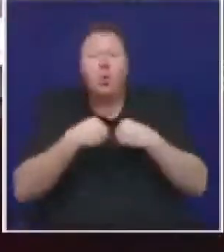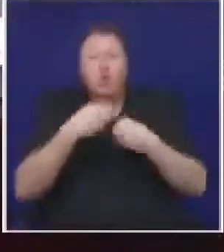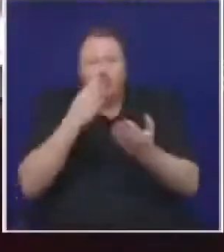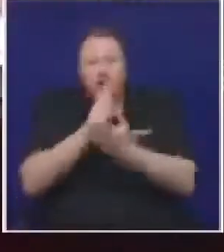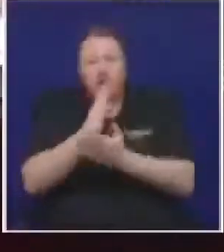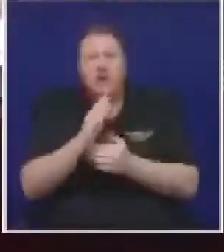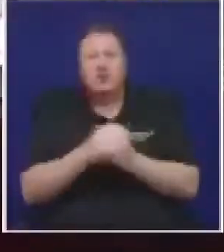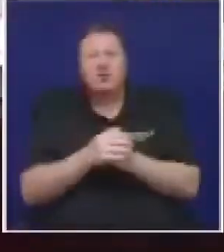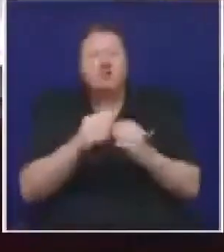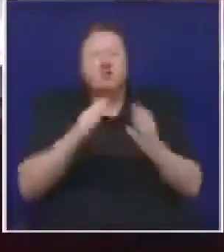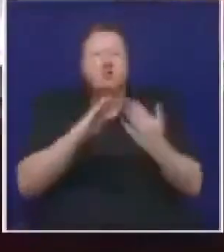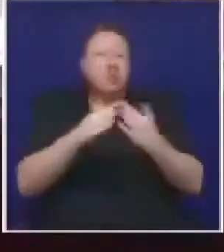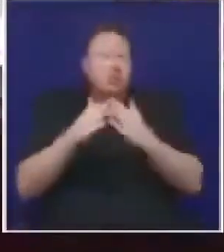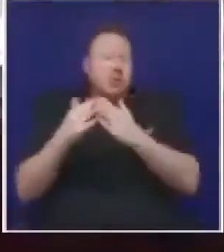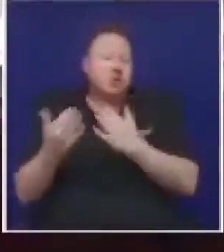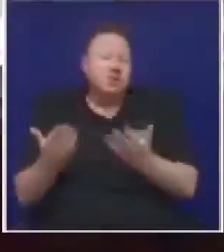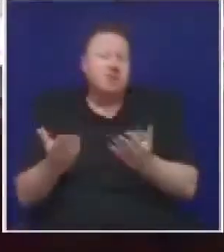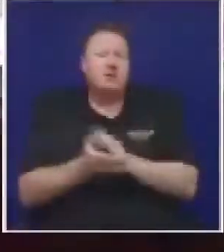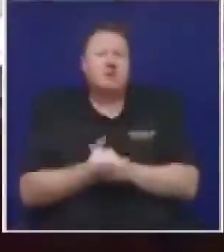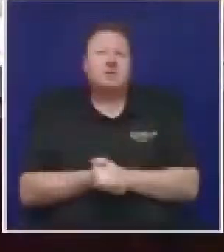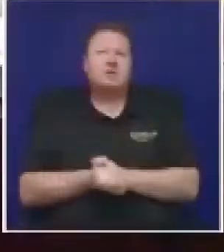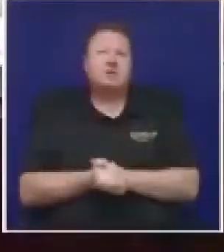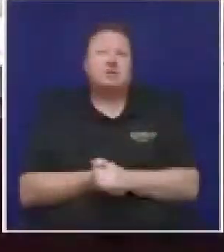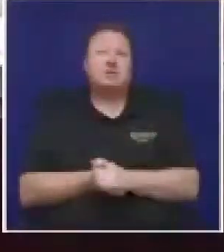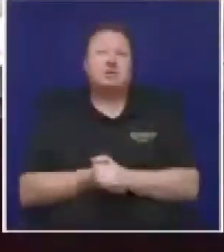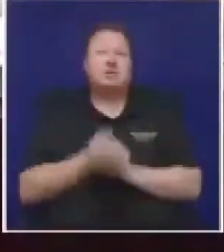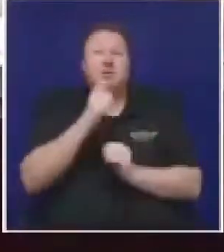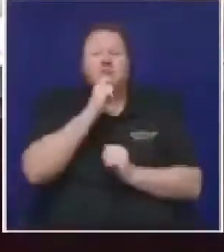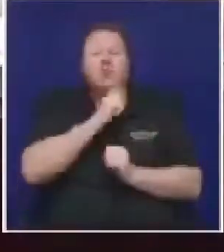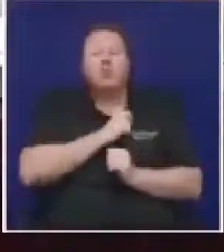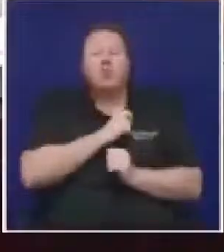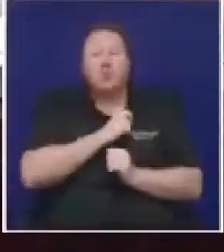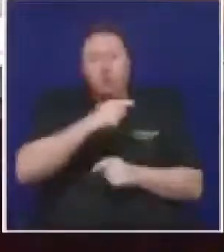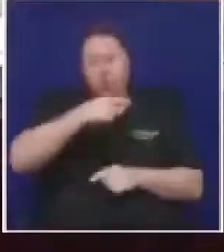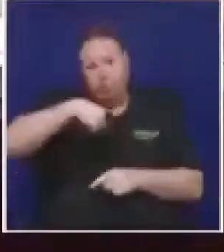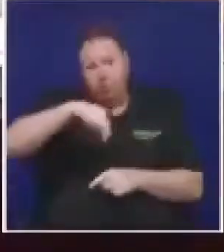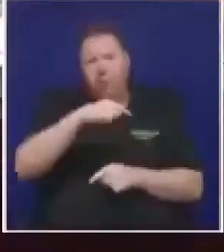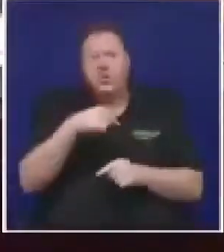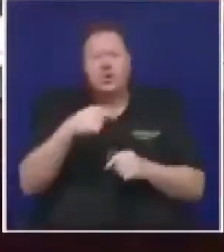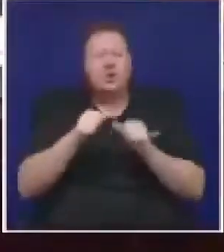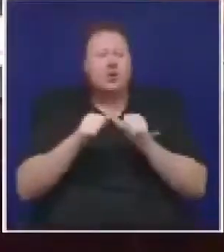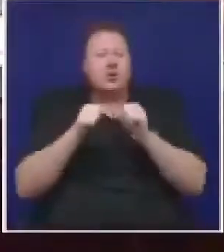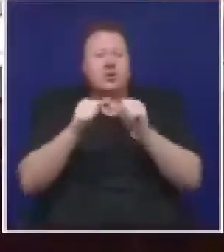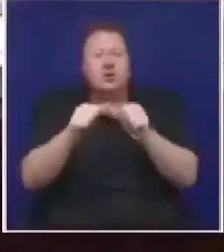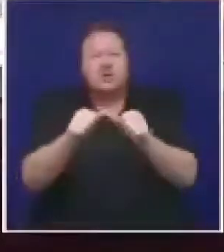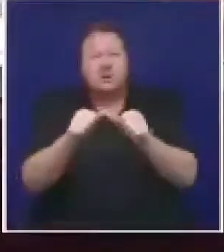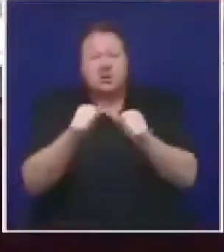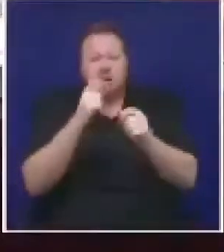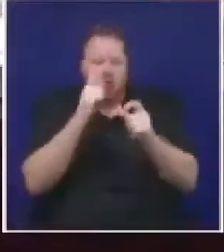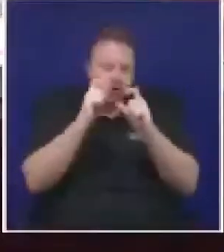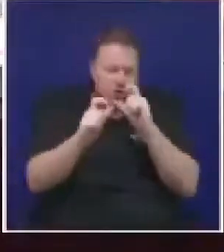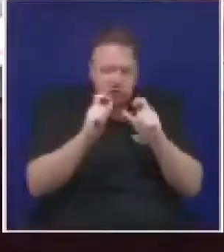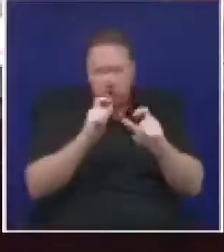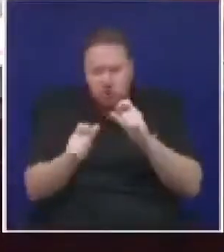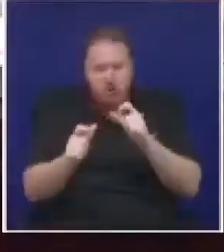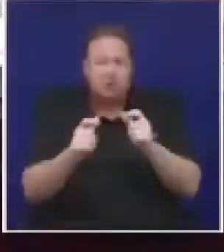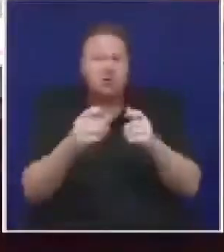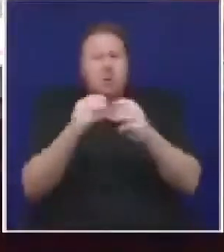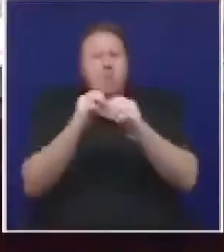land, communities. So it's true that we must continue to look at whether there are best